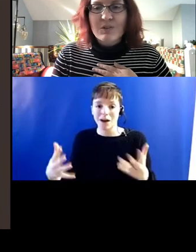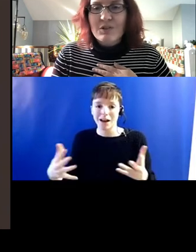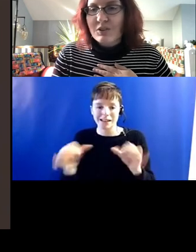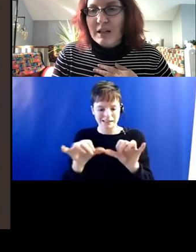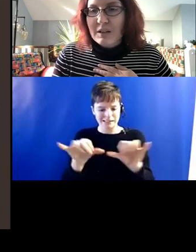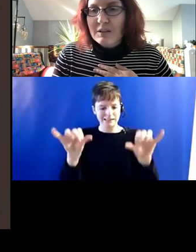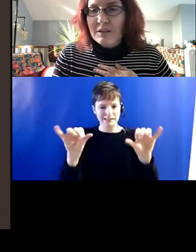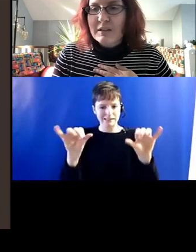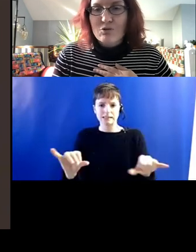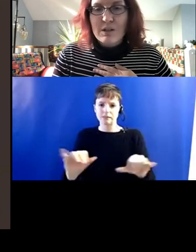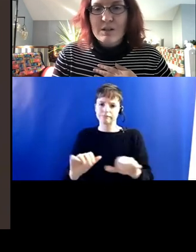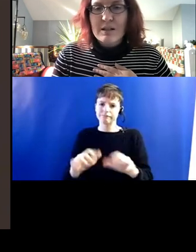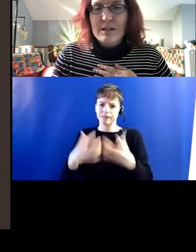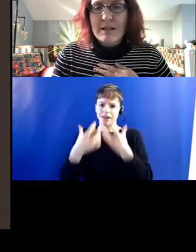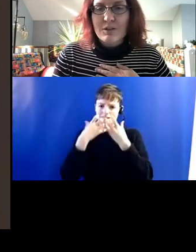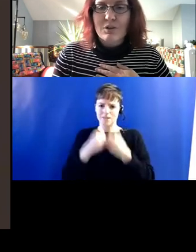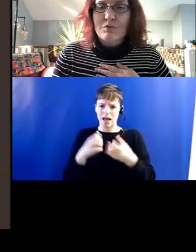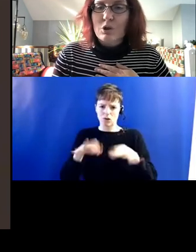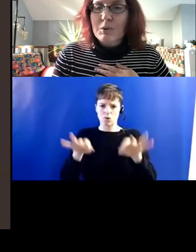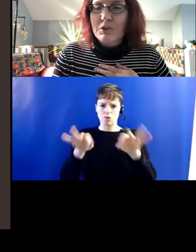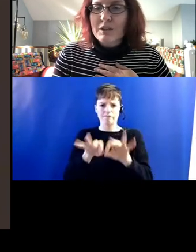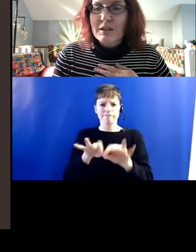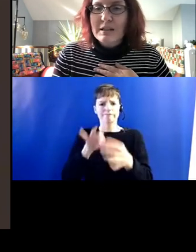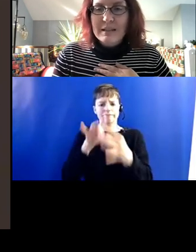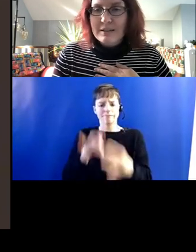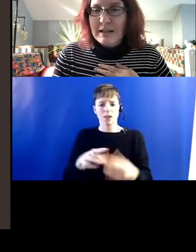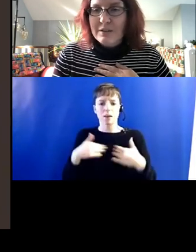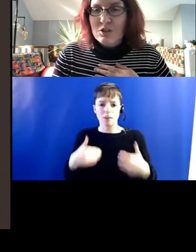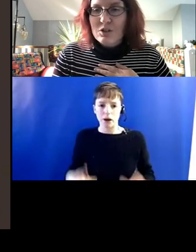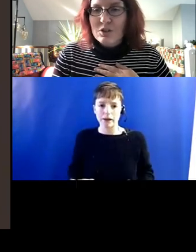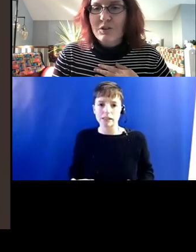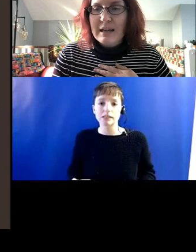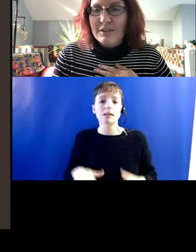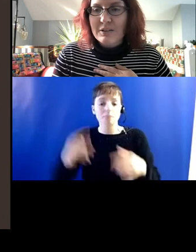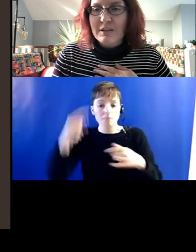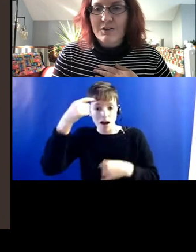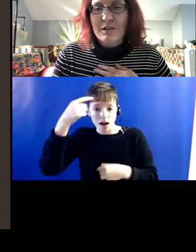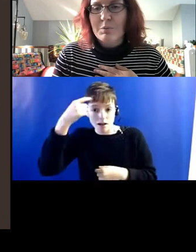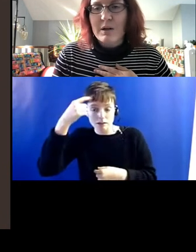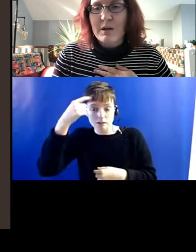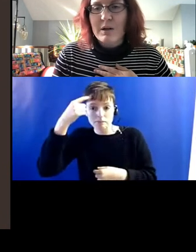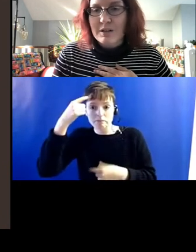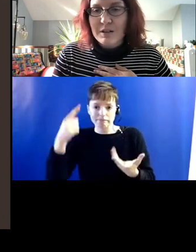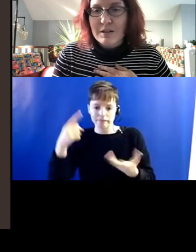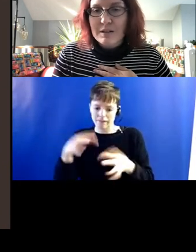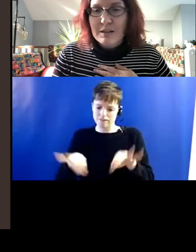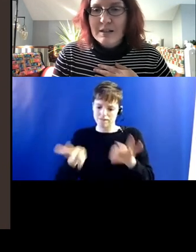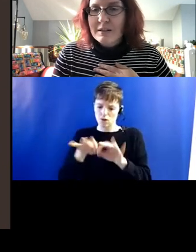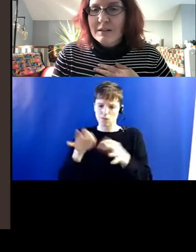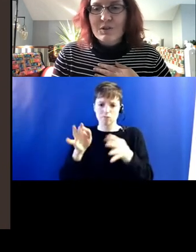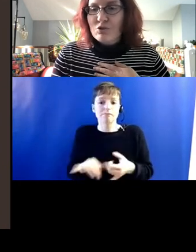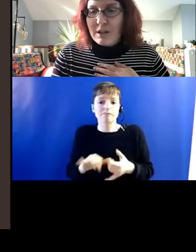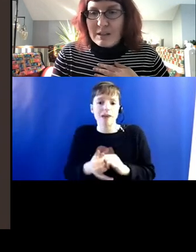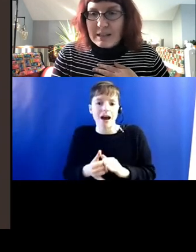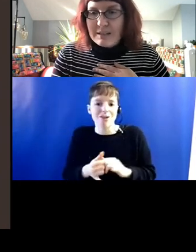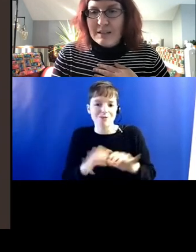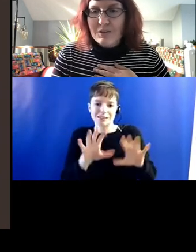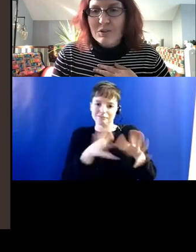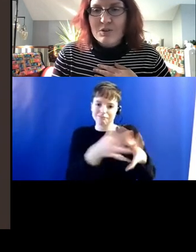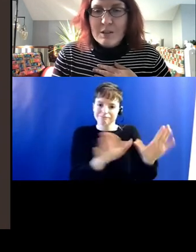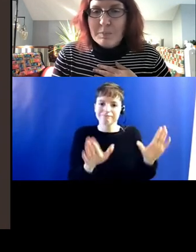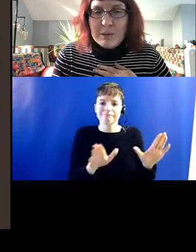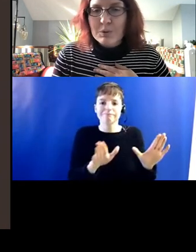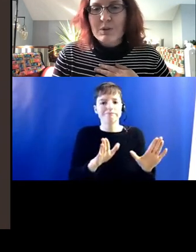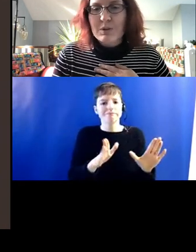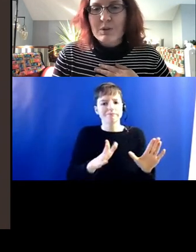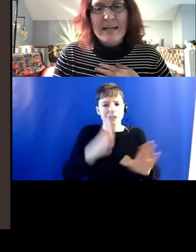based on societally constructed ideas of normalcy, intelligence, excellence, and productivity. These constructed ideas